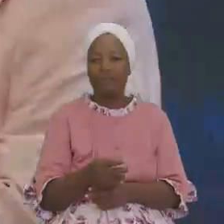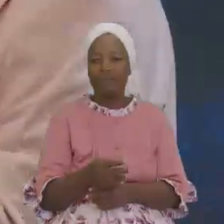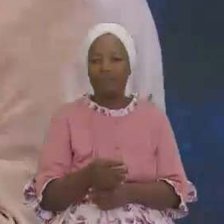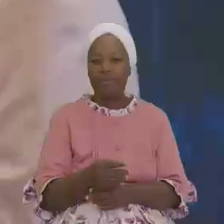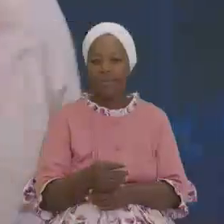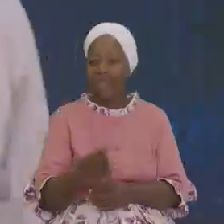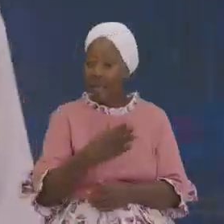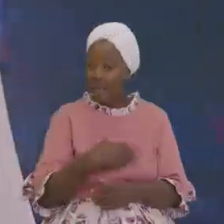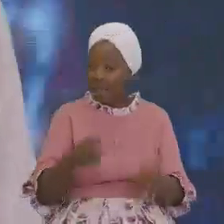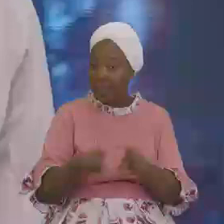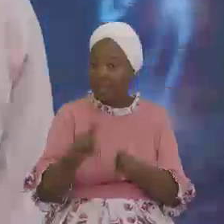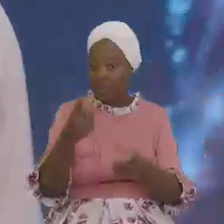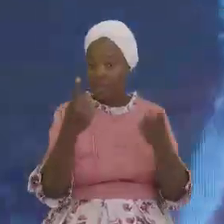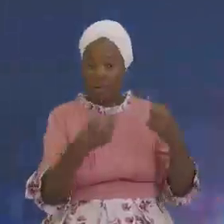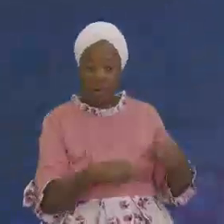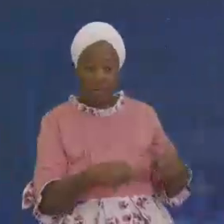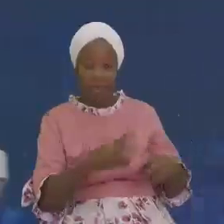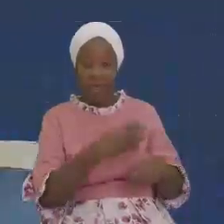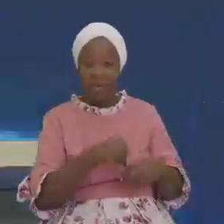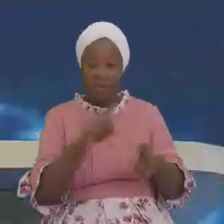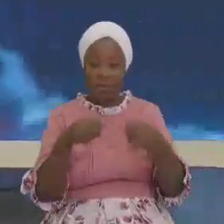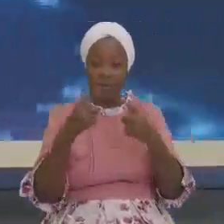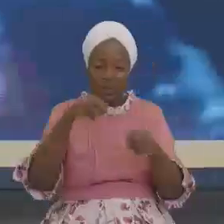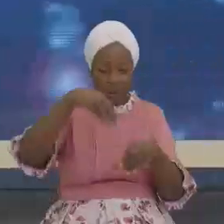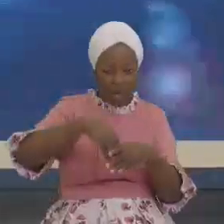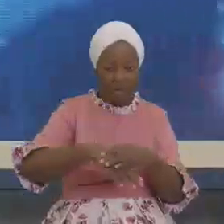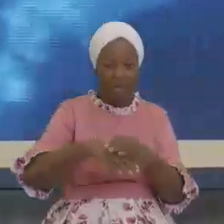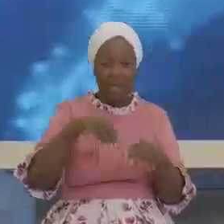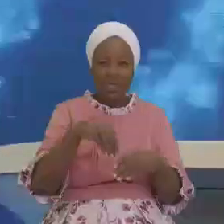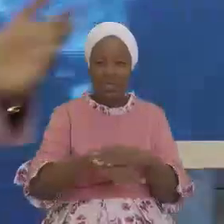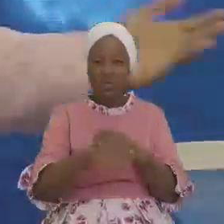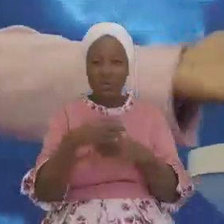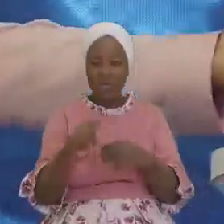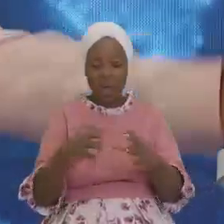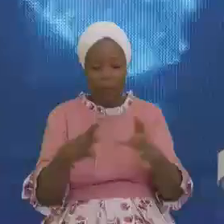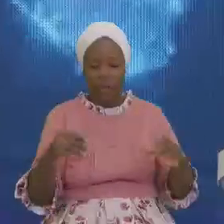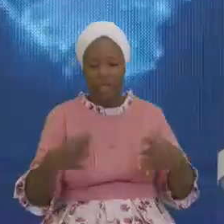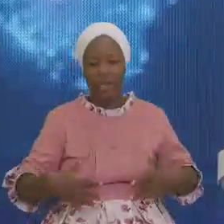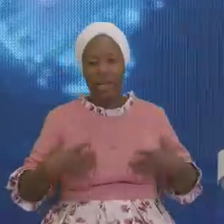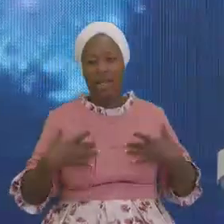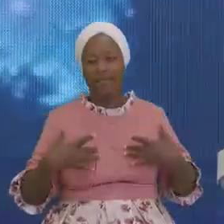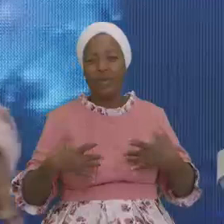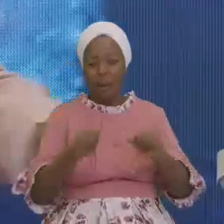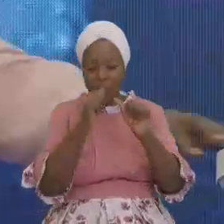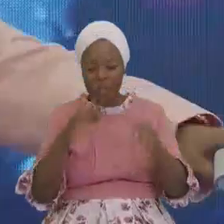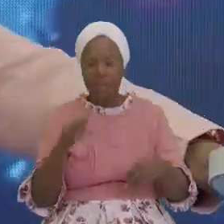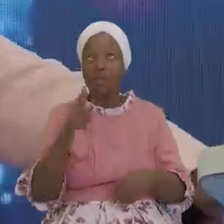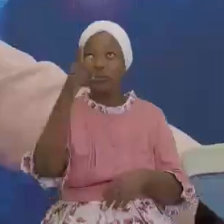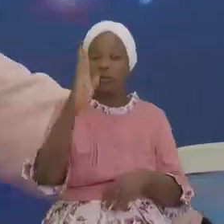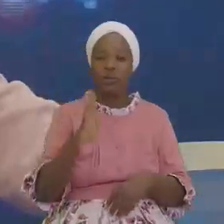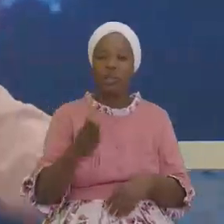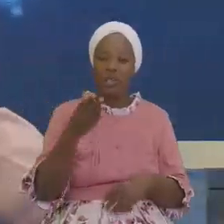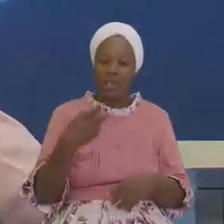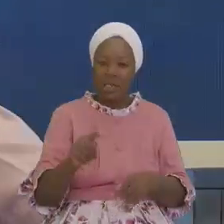And as you come and you're going to enter into the abundant life blessings of God, the